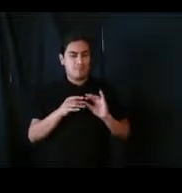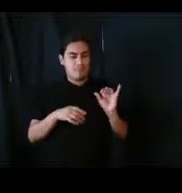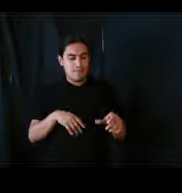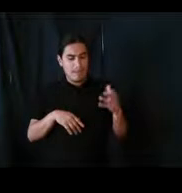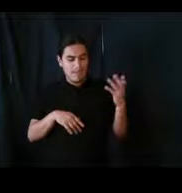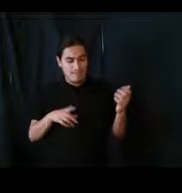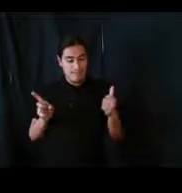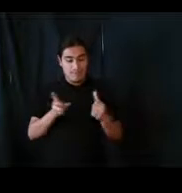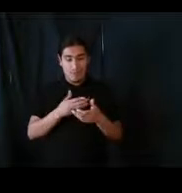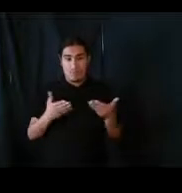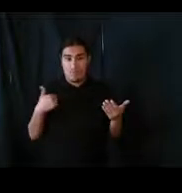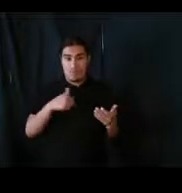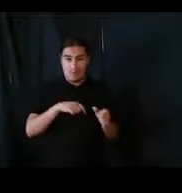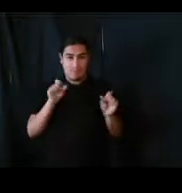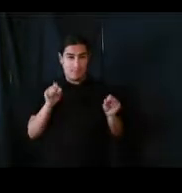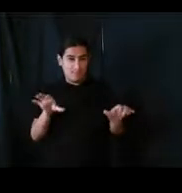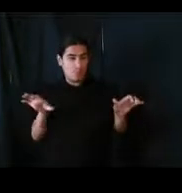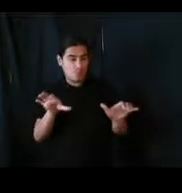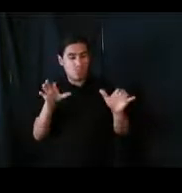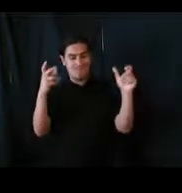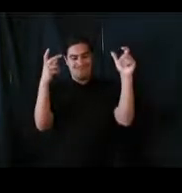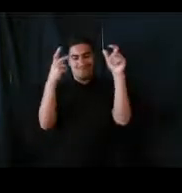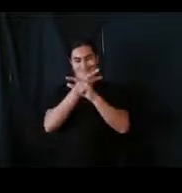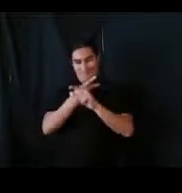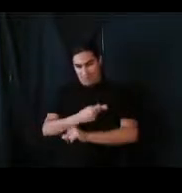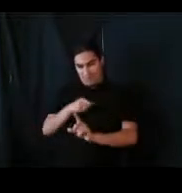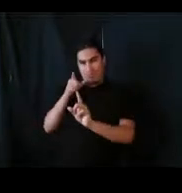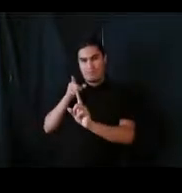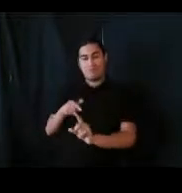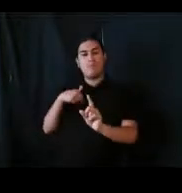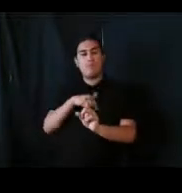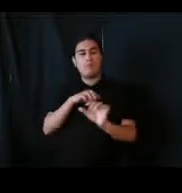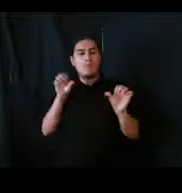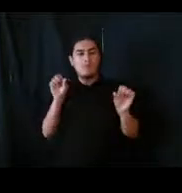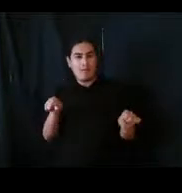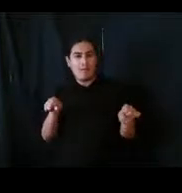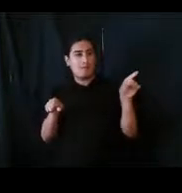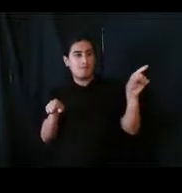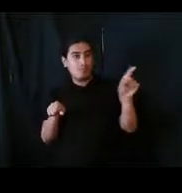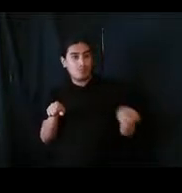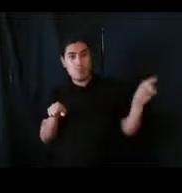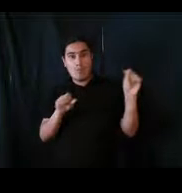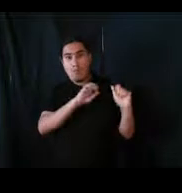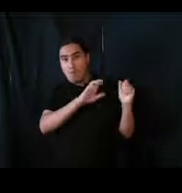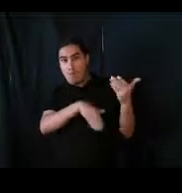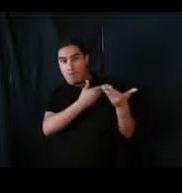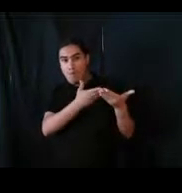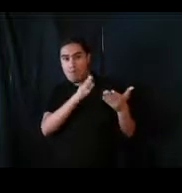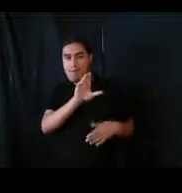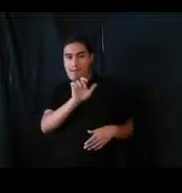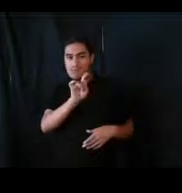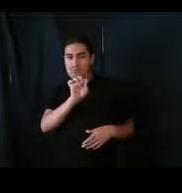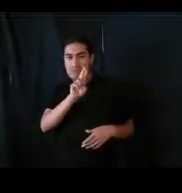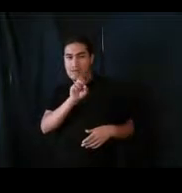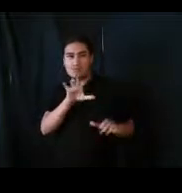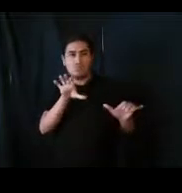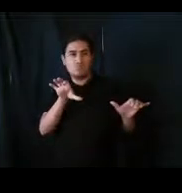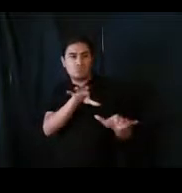the first thing that we can do is figuring out what can we and you all at caltrans do to to